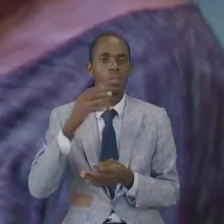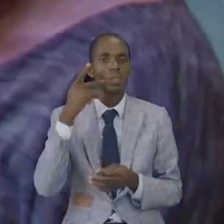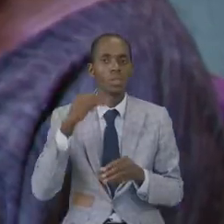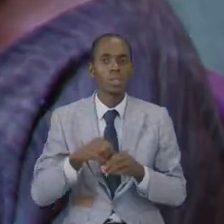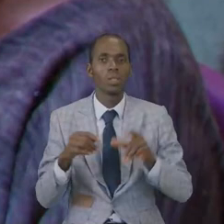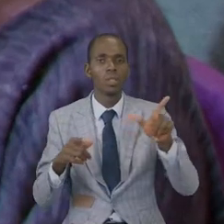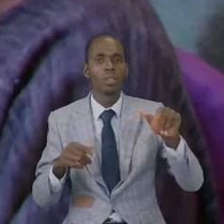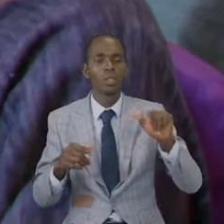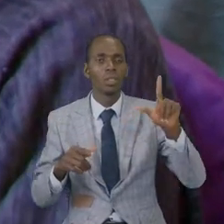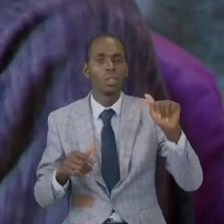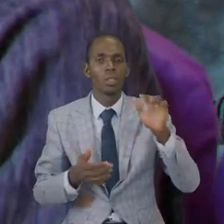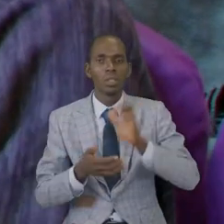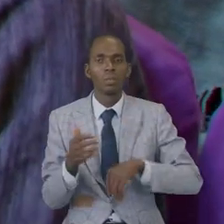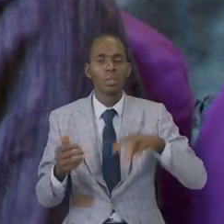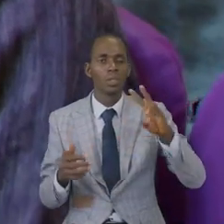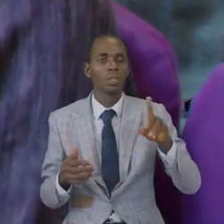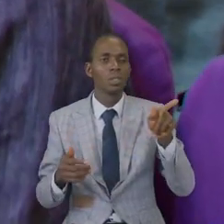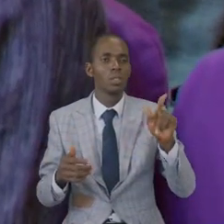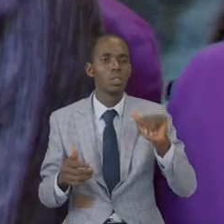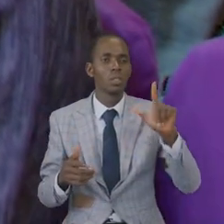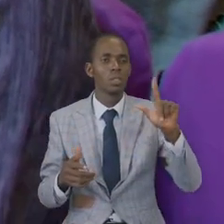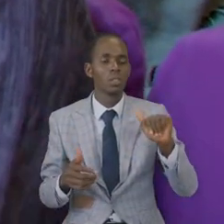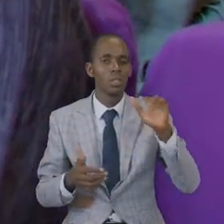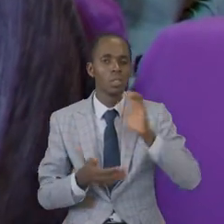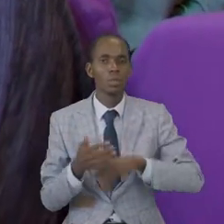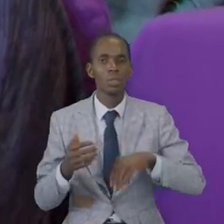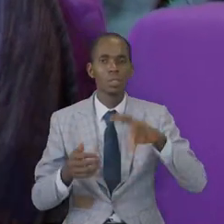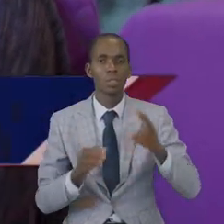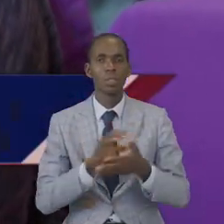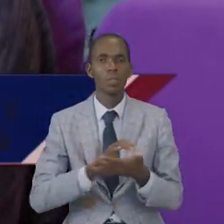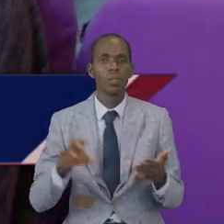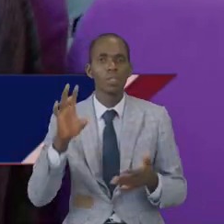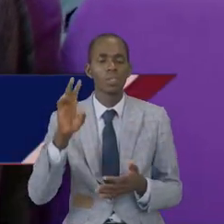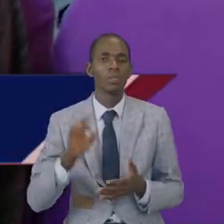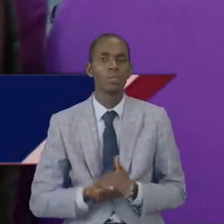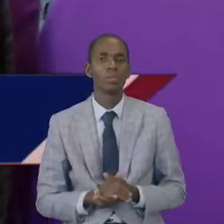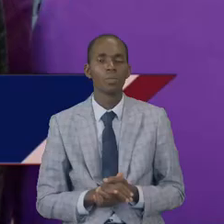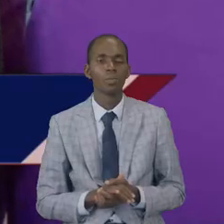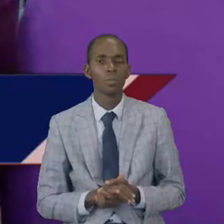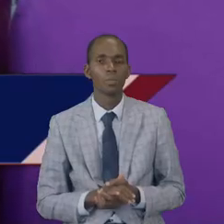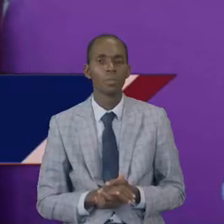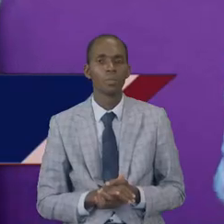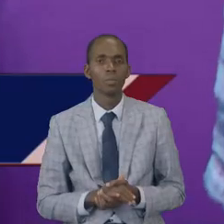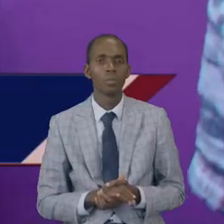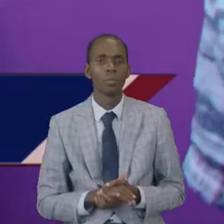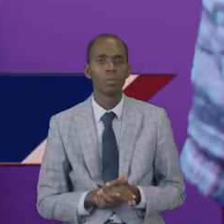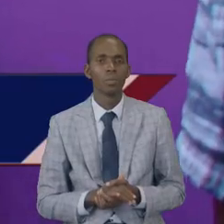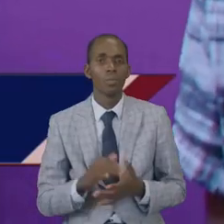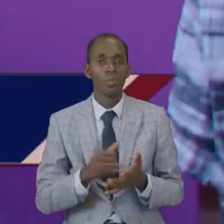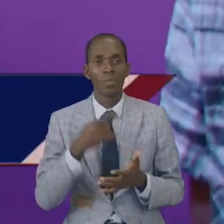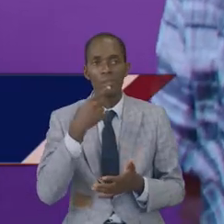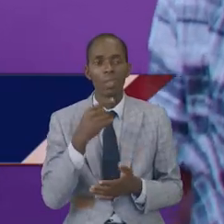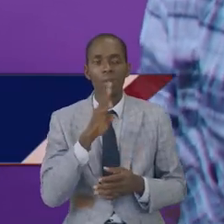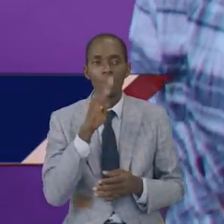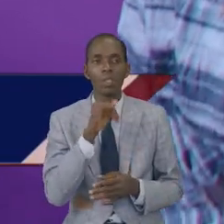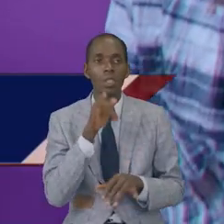chapter 6, and I'm reading from verse 7. Galatians chapter 6, we're looking at verse 7. It says, be